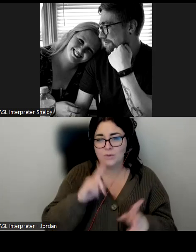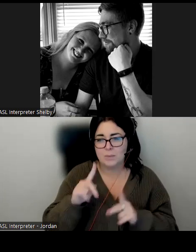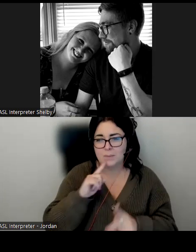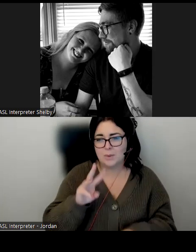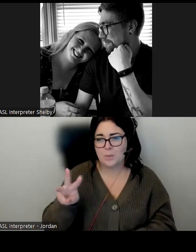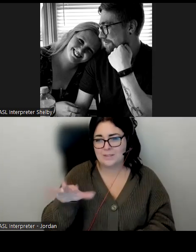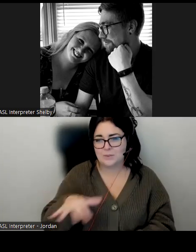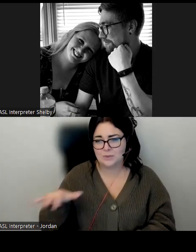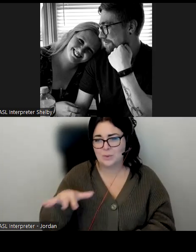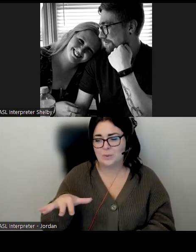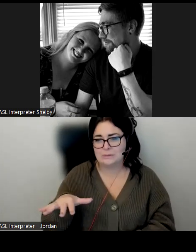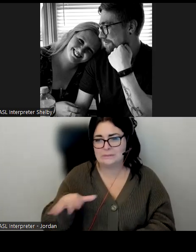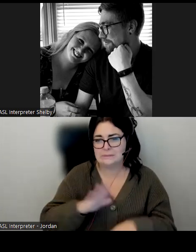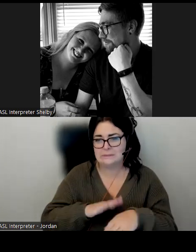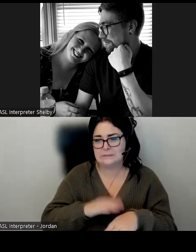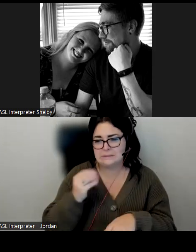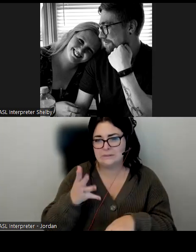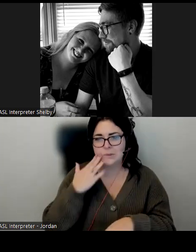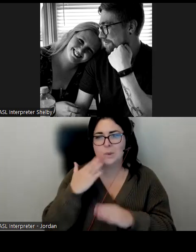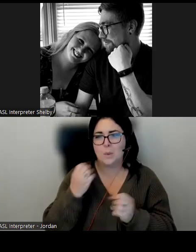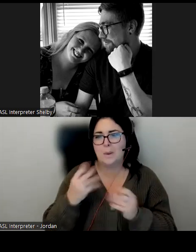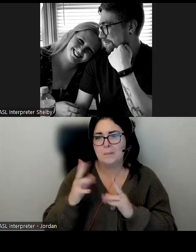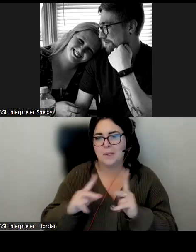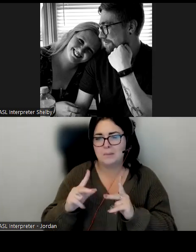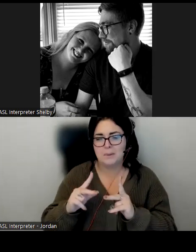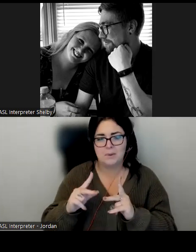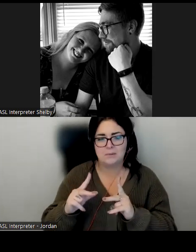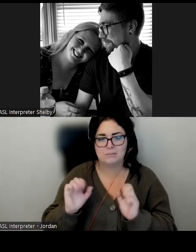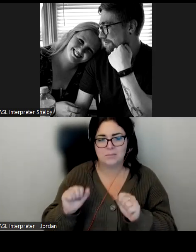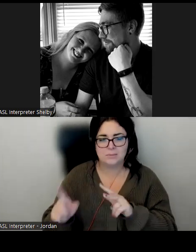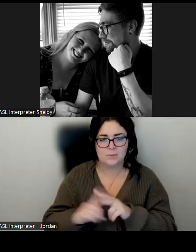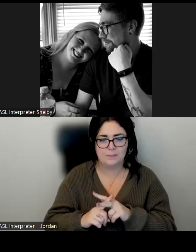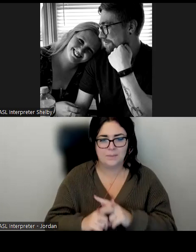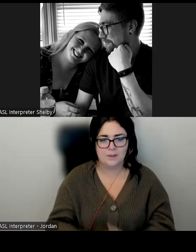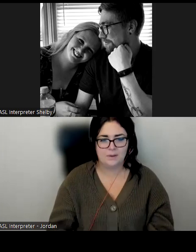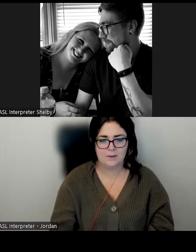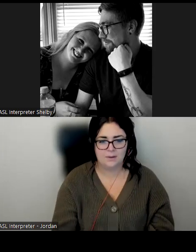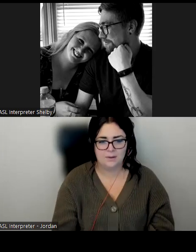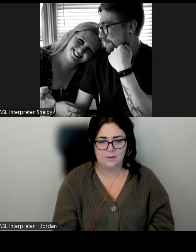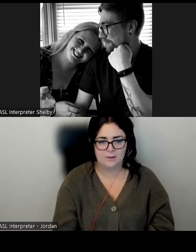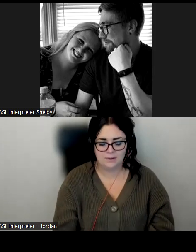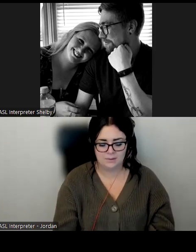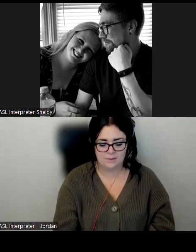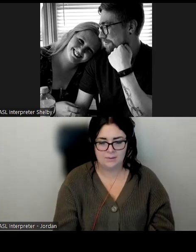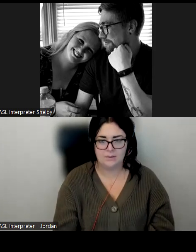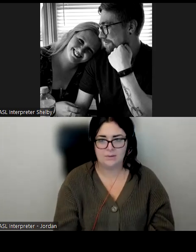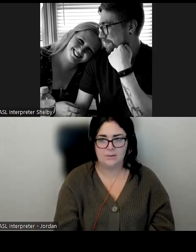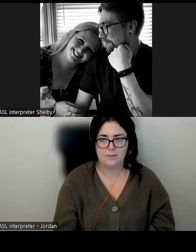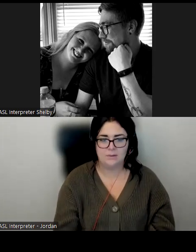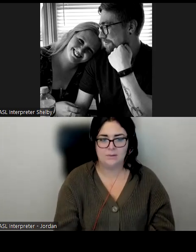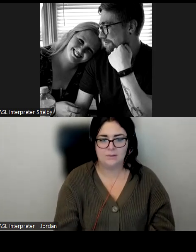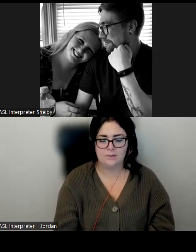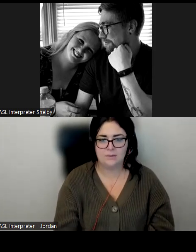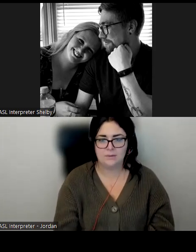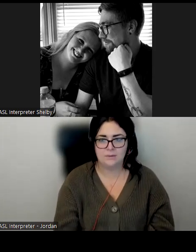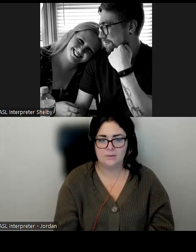Zone, just so that we can manage numbers. So it's only for our zone. Thank you very much. And when